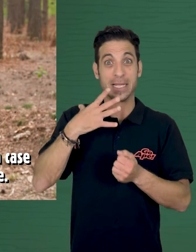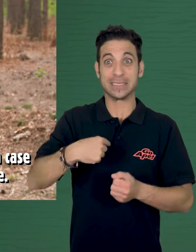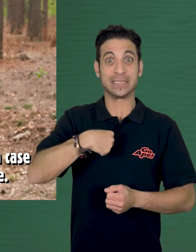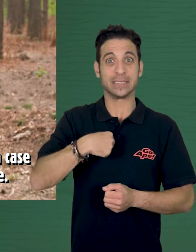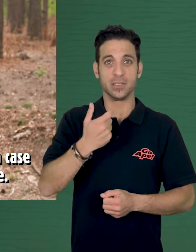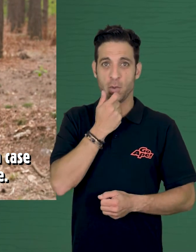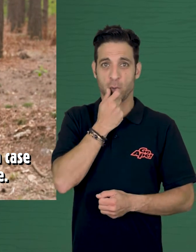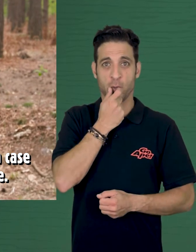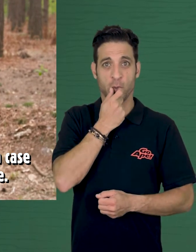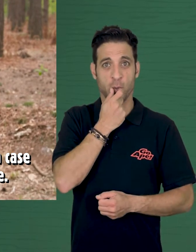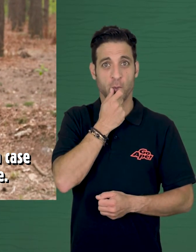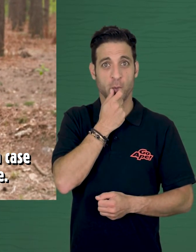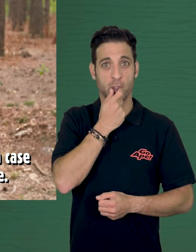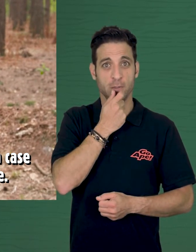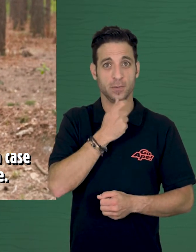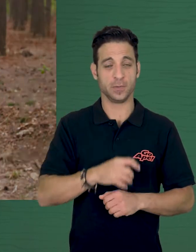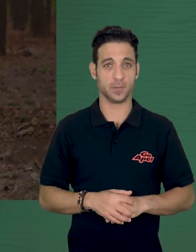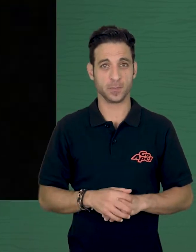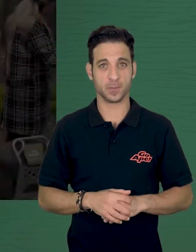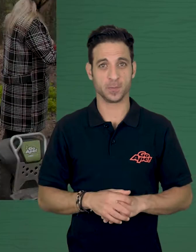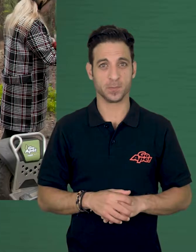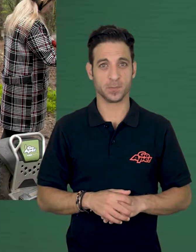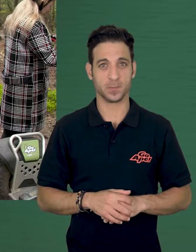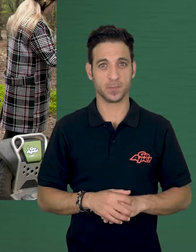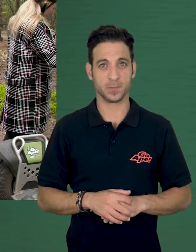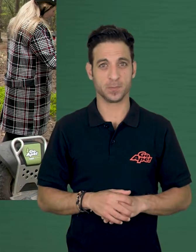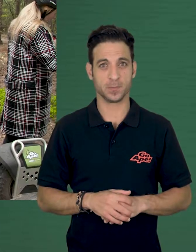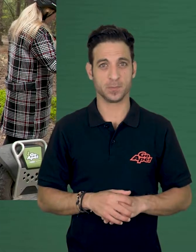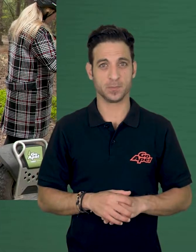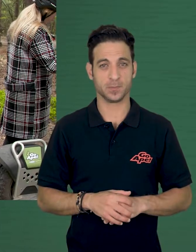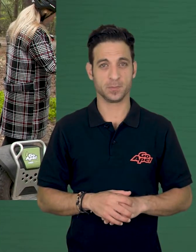and if you need to get my attention, use that whistle.